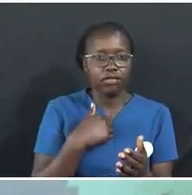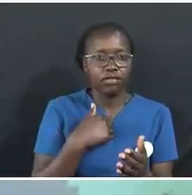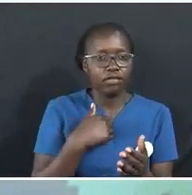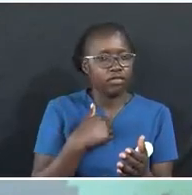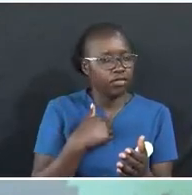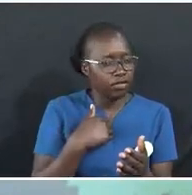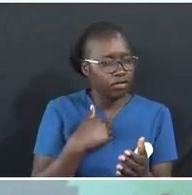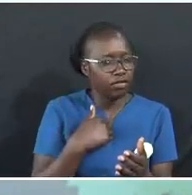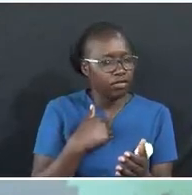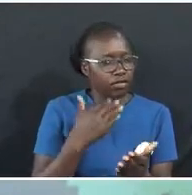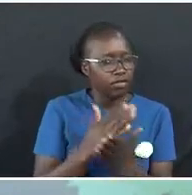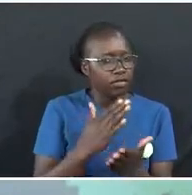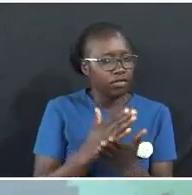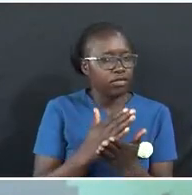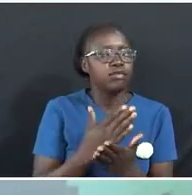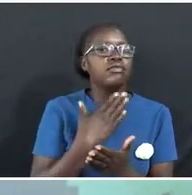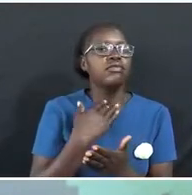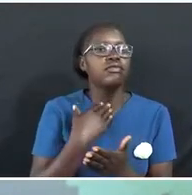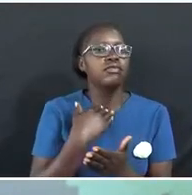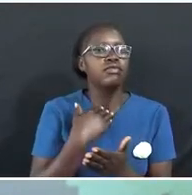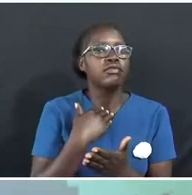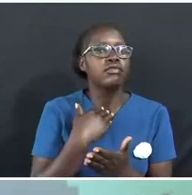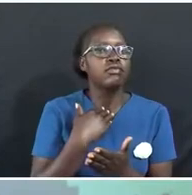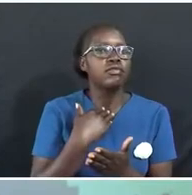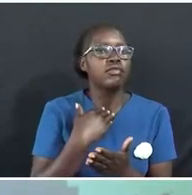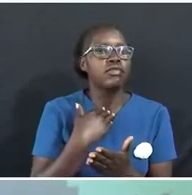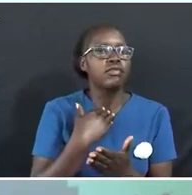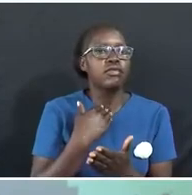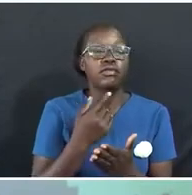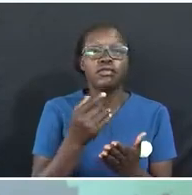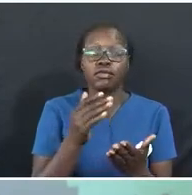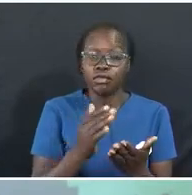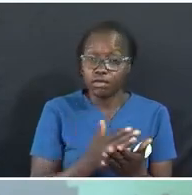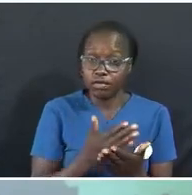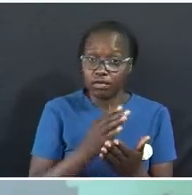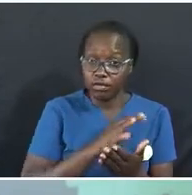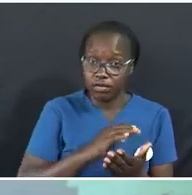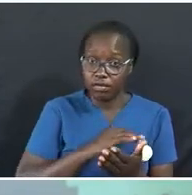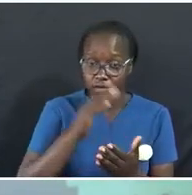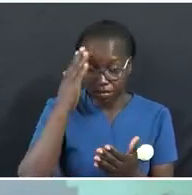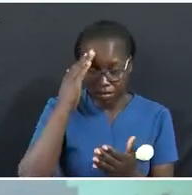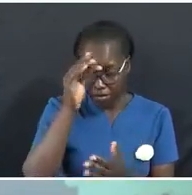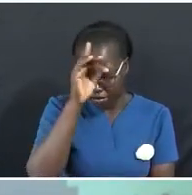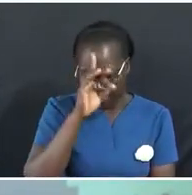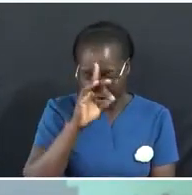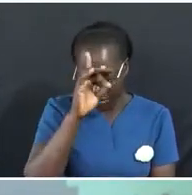really admired and accepted you people. And I know you are serious.